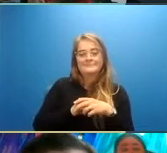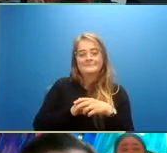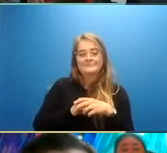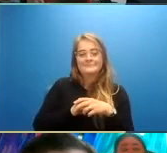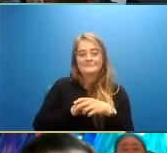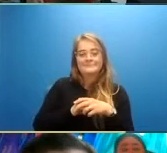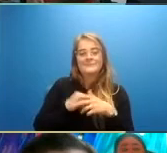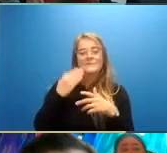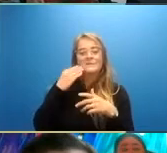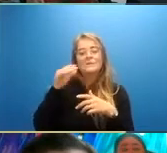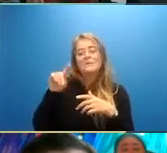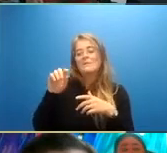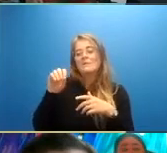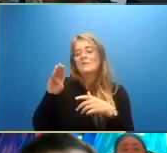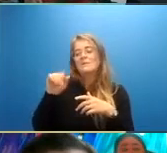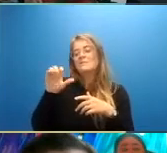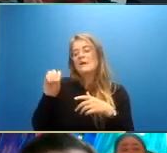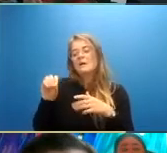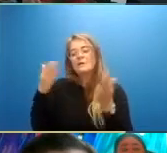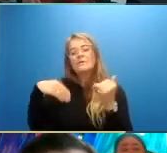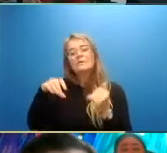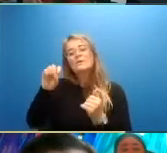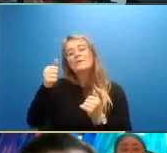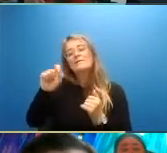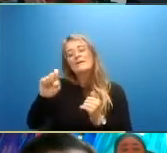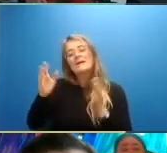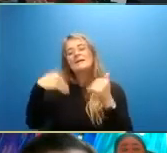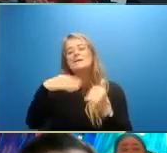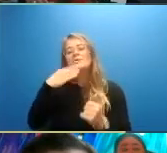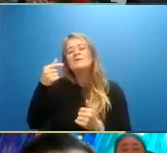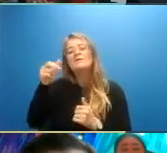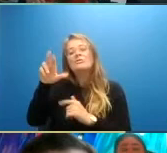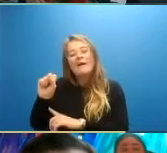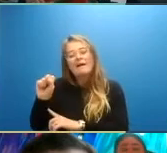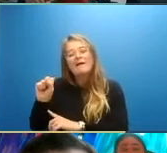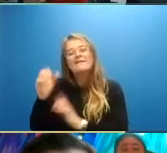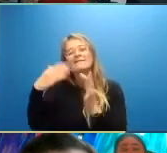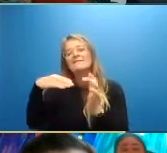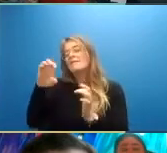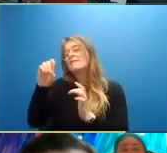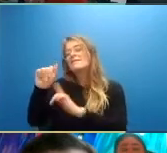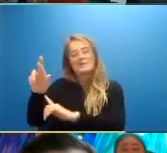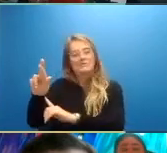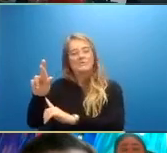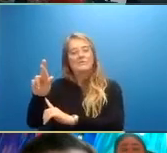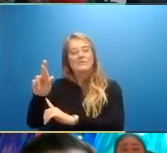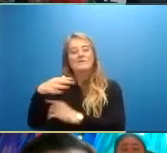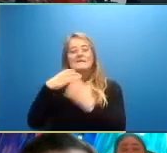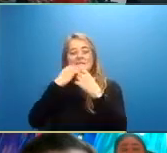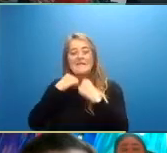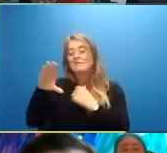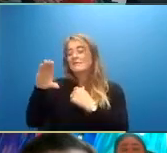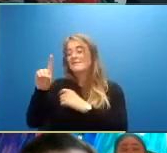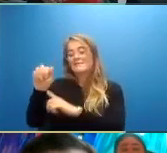tobacco, sage, sweetgrass, and our sacred cedar. So we offer to make bundles with